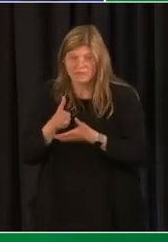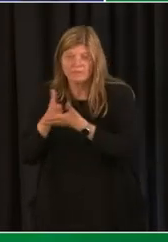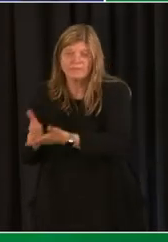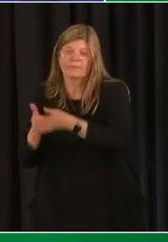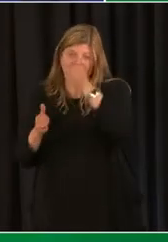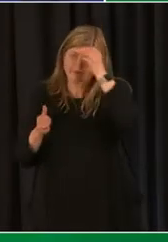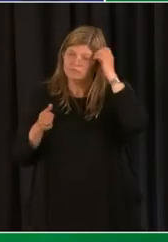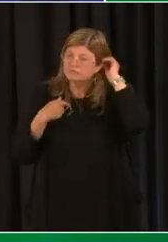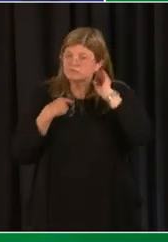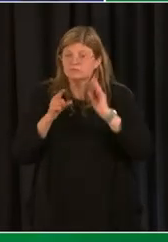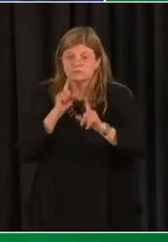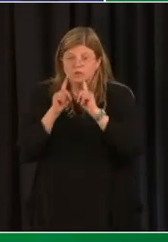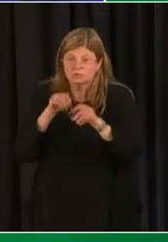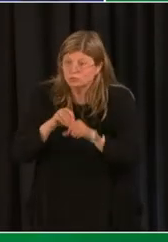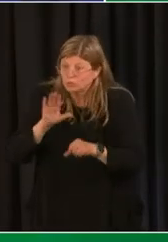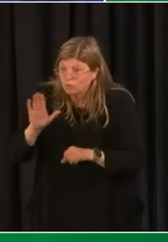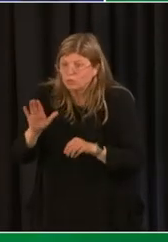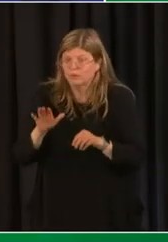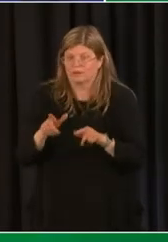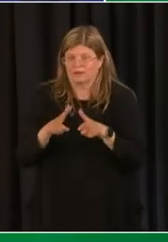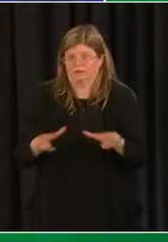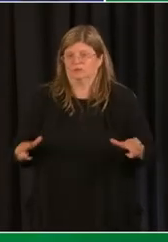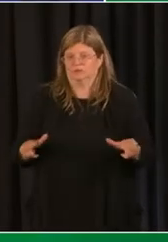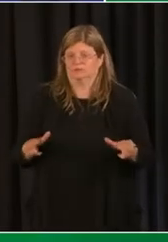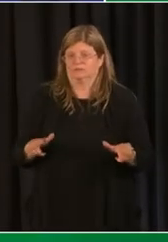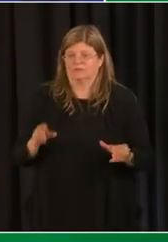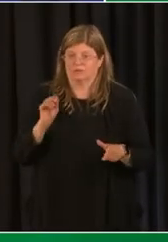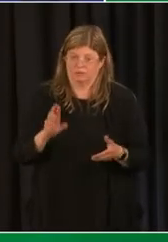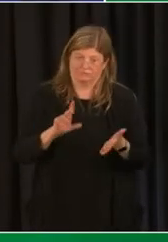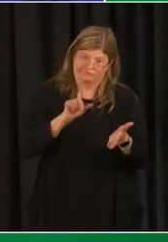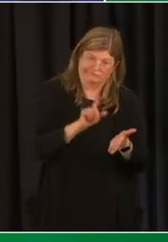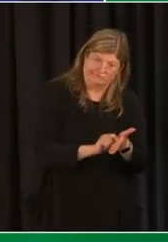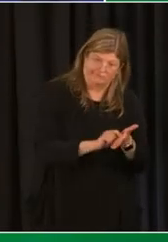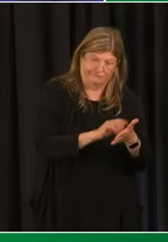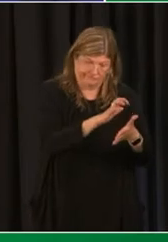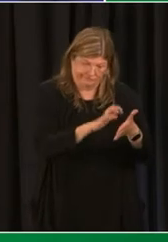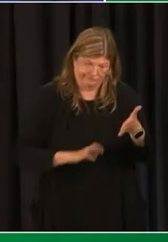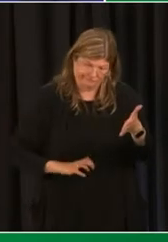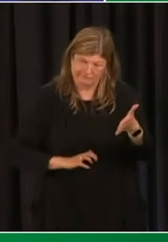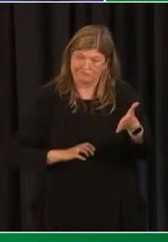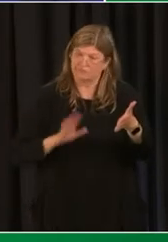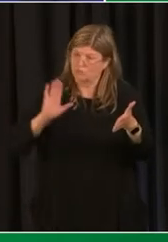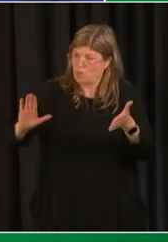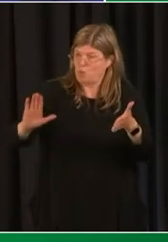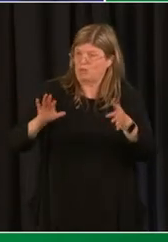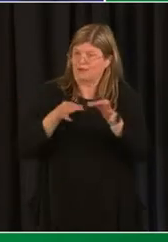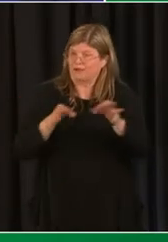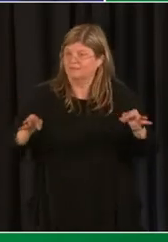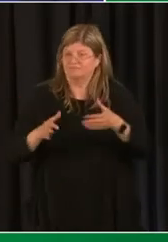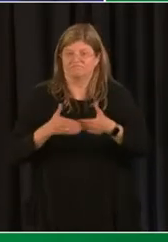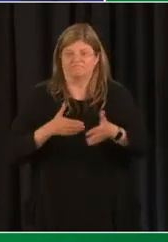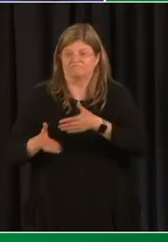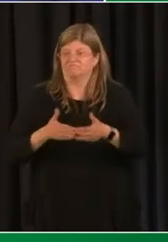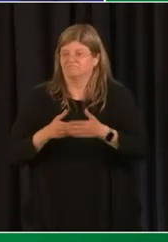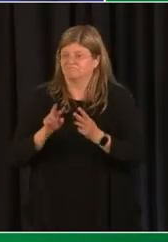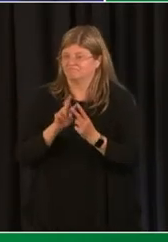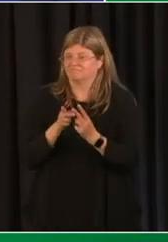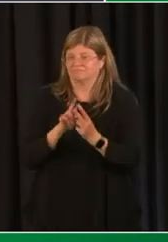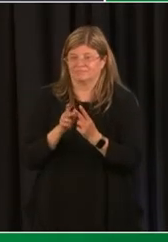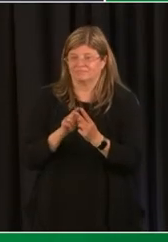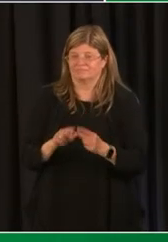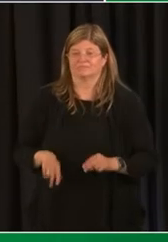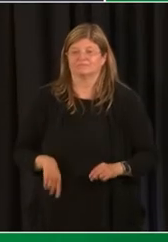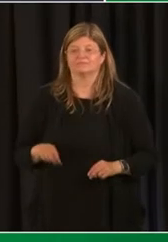the way that you can see those translated documents. And so this is the magic of live TV. So that is for